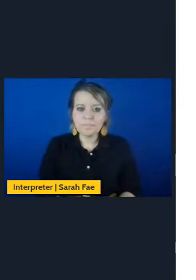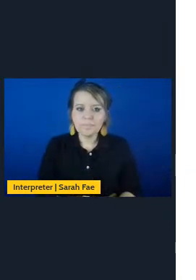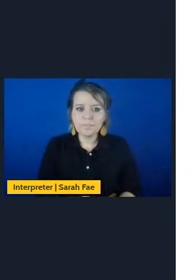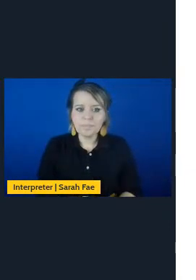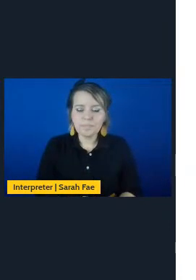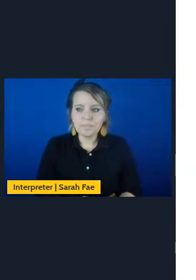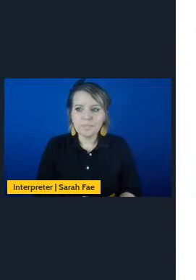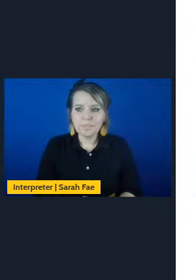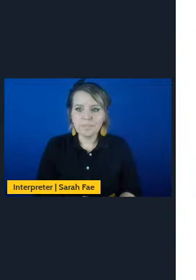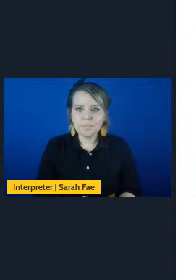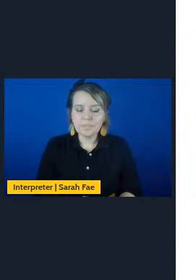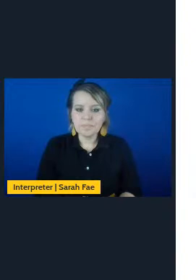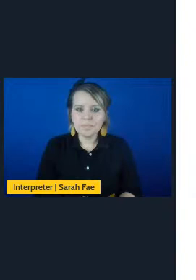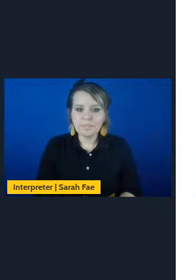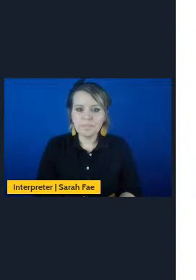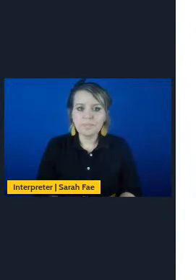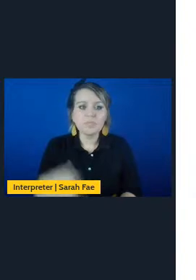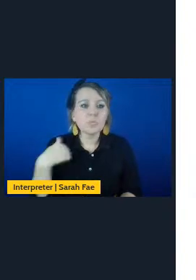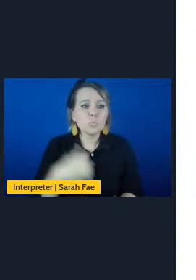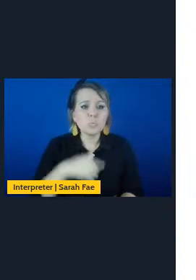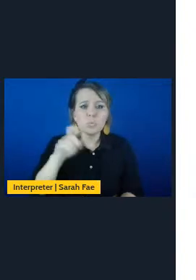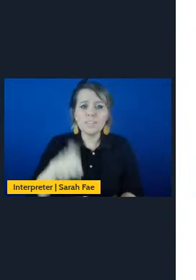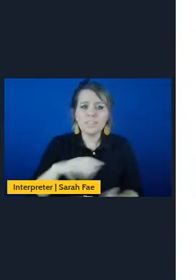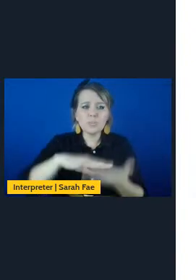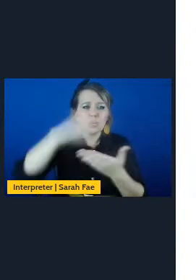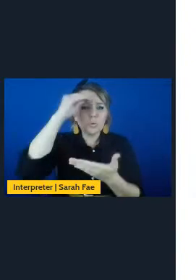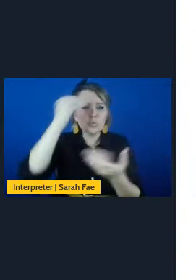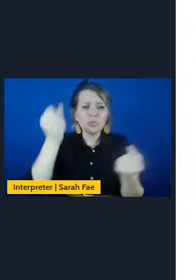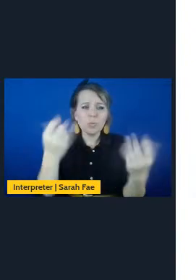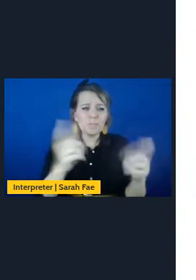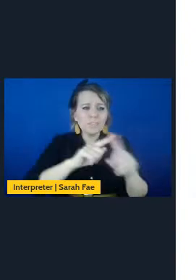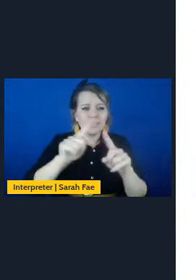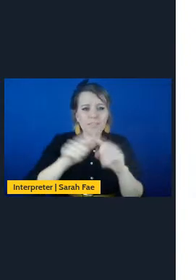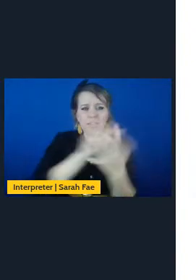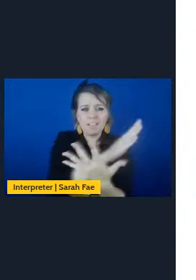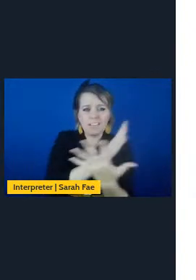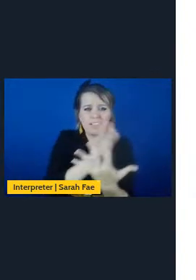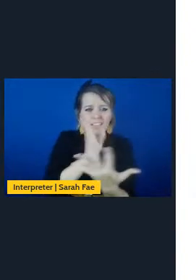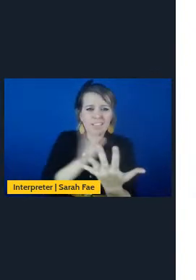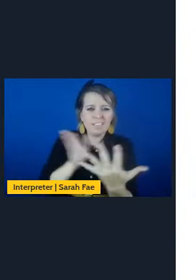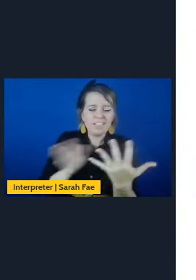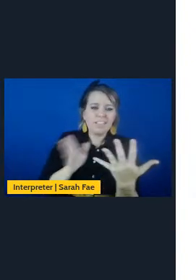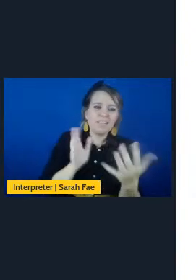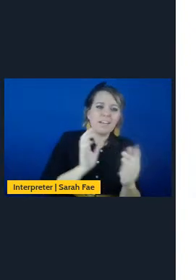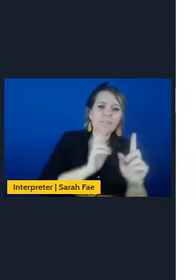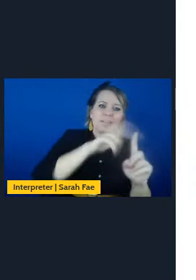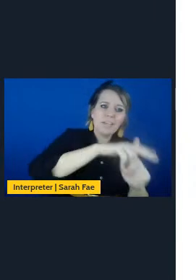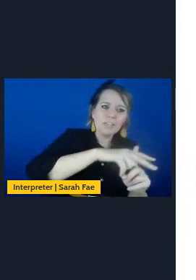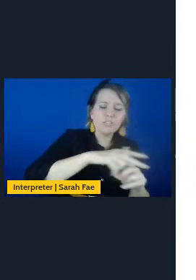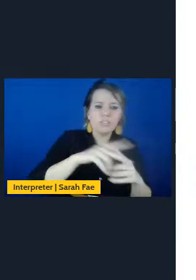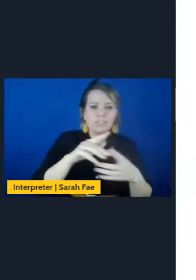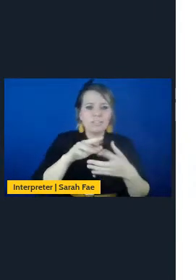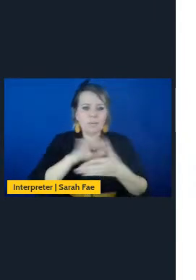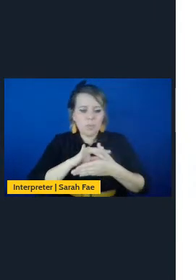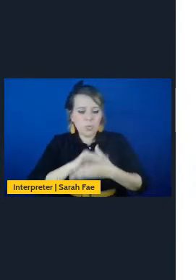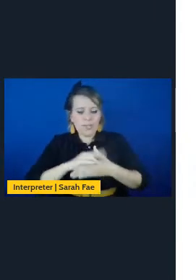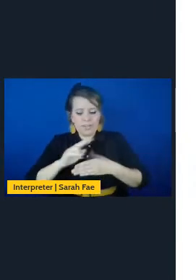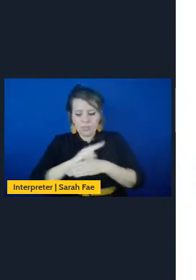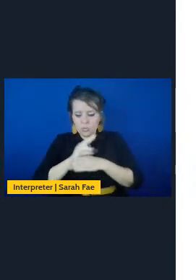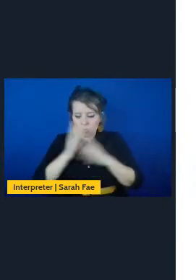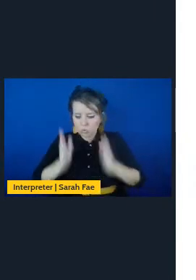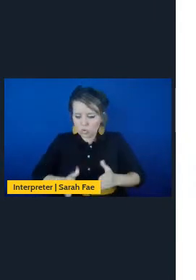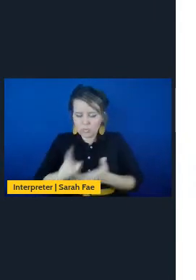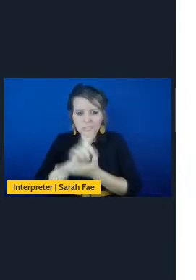to learn a lot of different words: application, component, use case, domain-driven design,